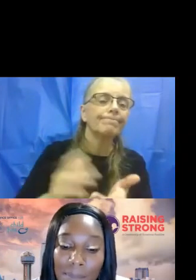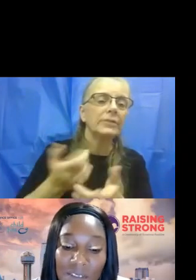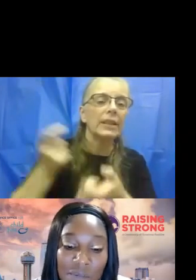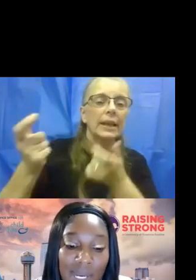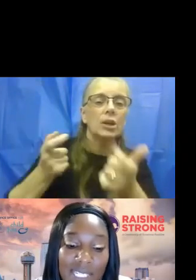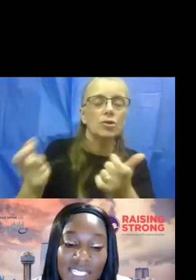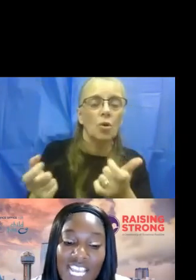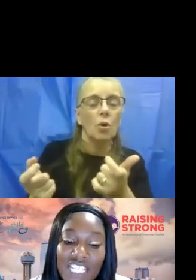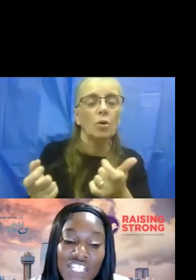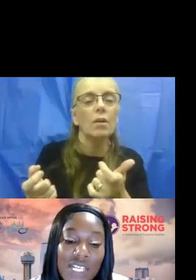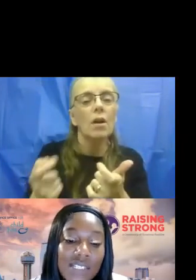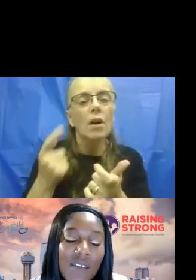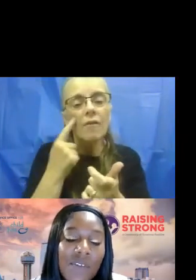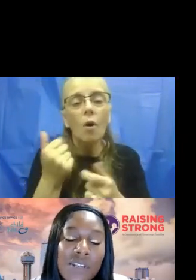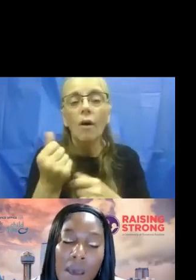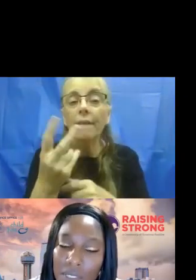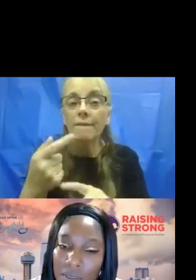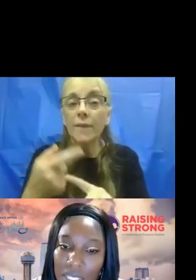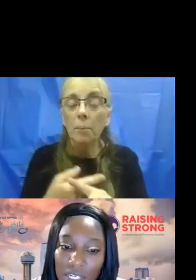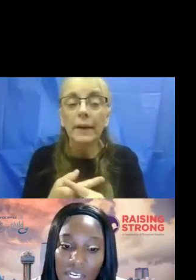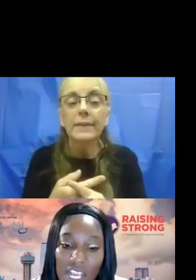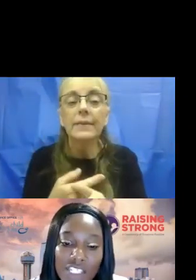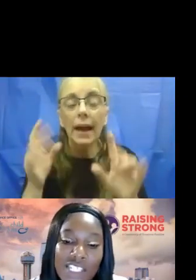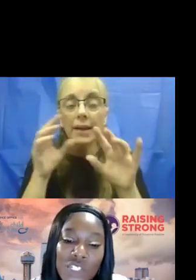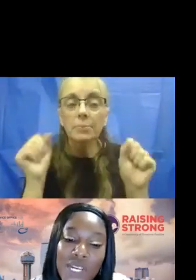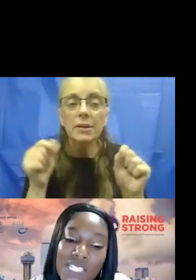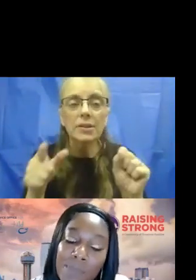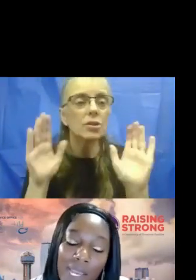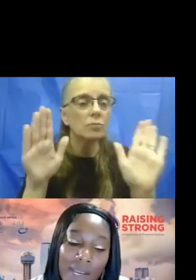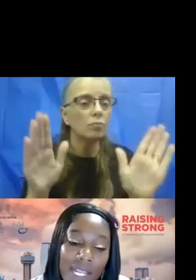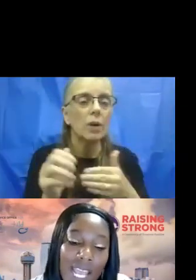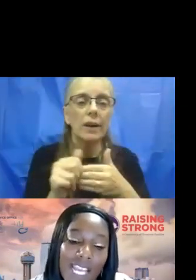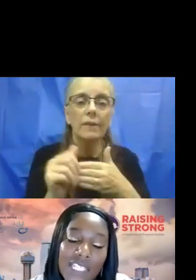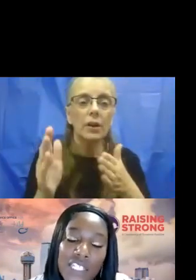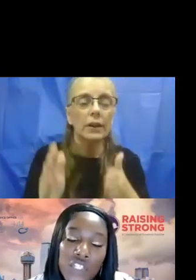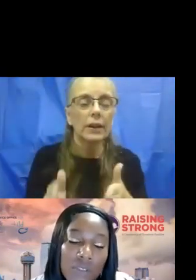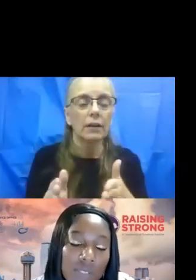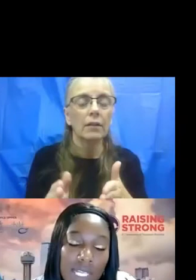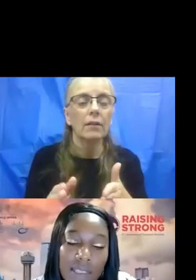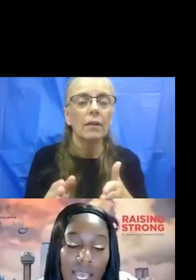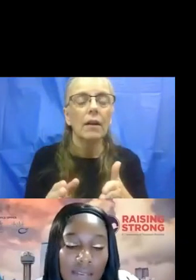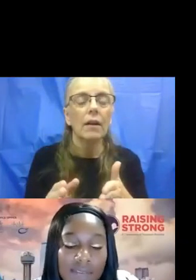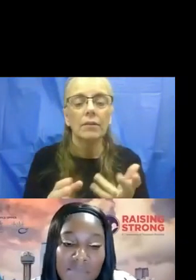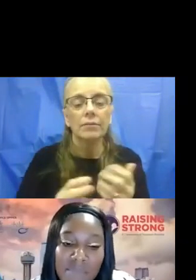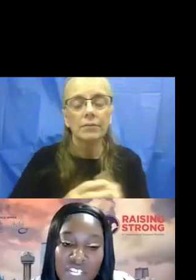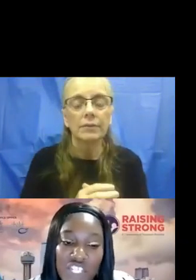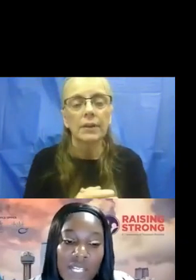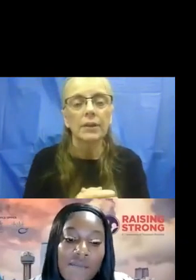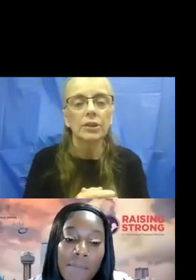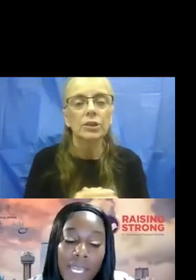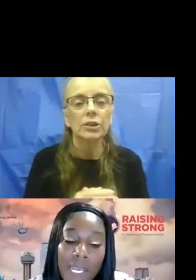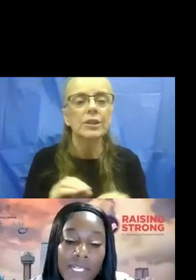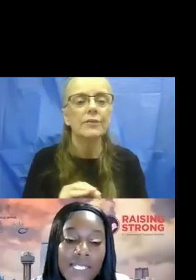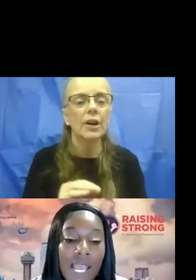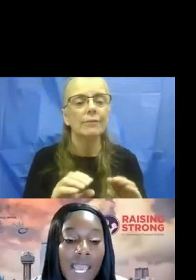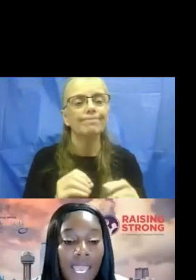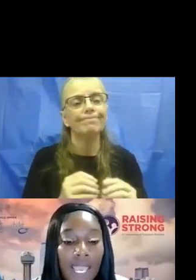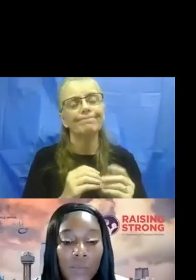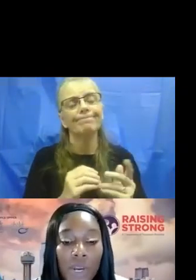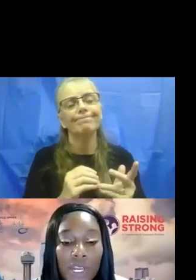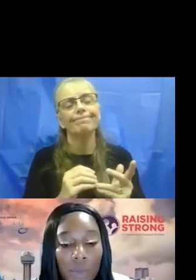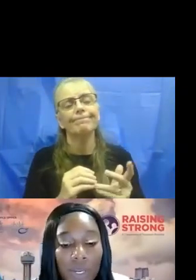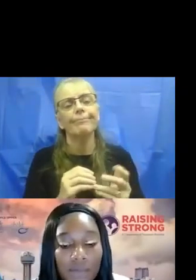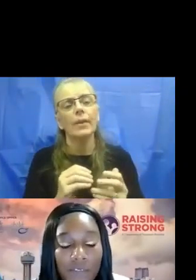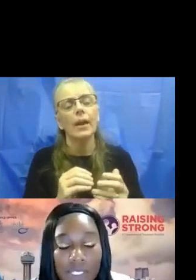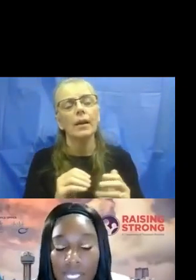past couple of months, and she is a phenomenal leader. She's transparent and she truly loves the mission of parents